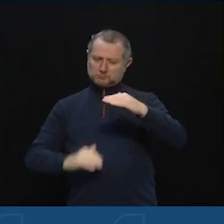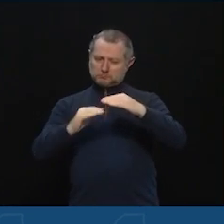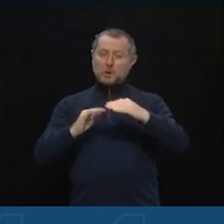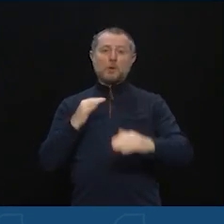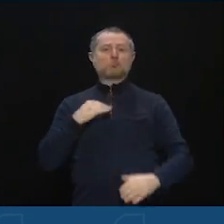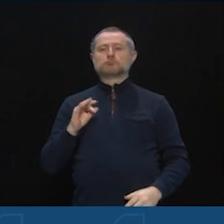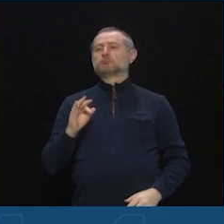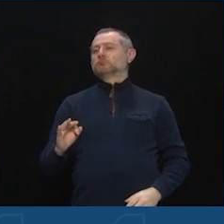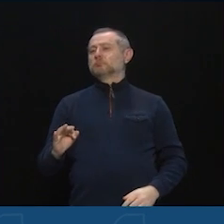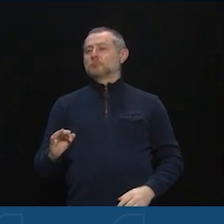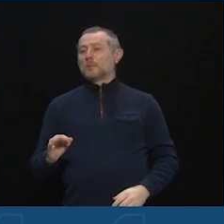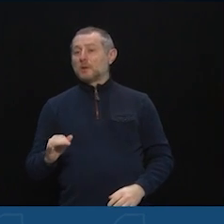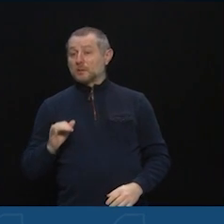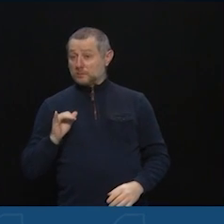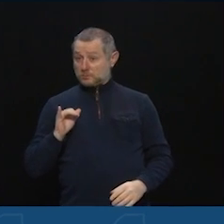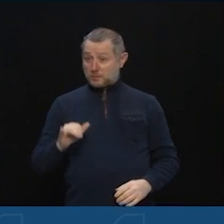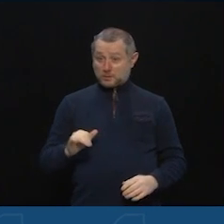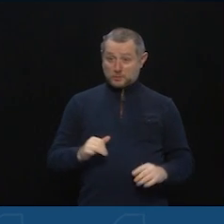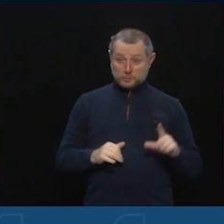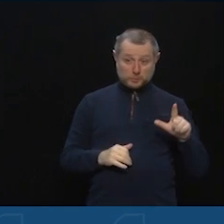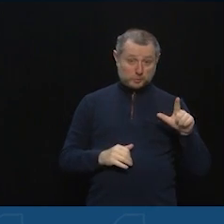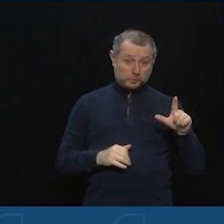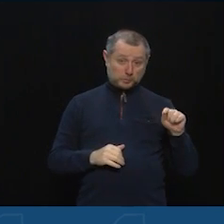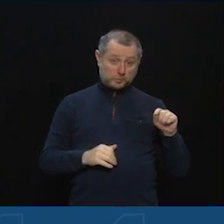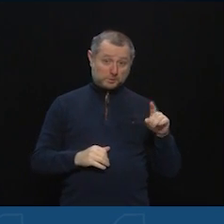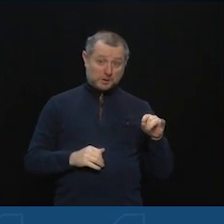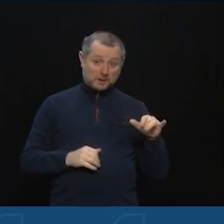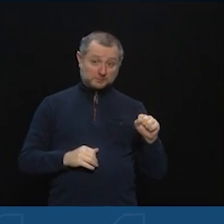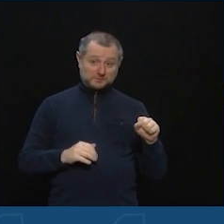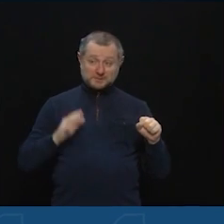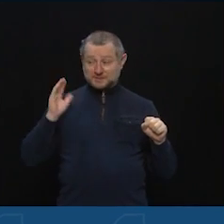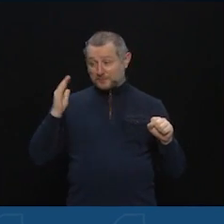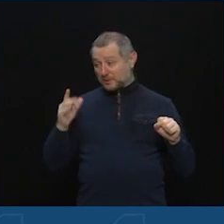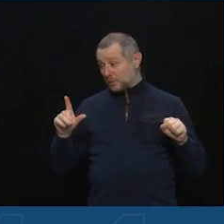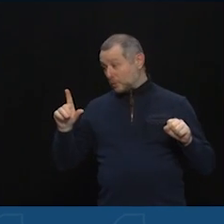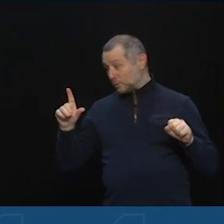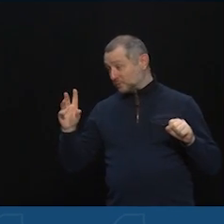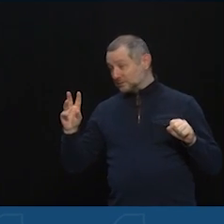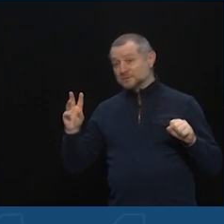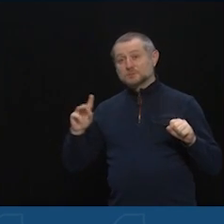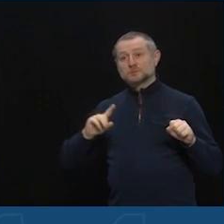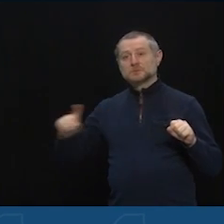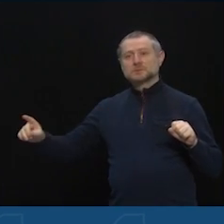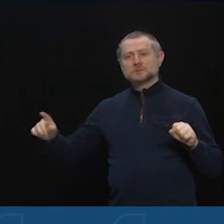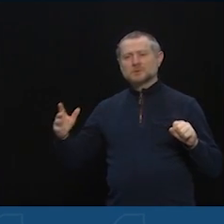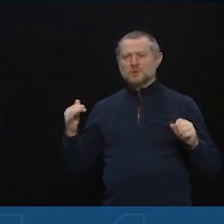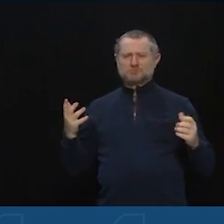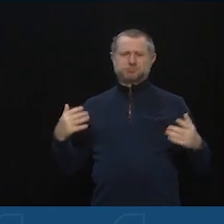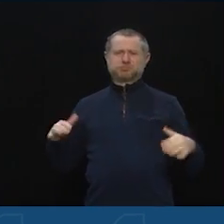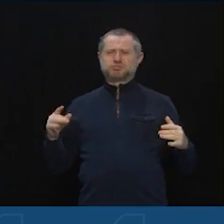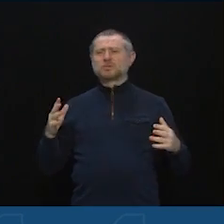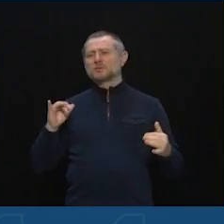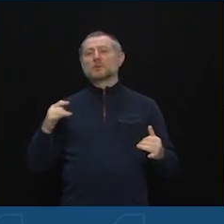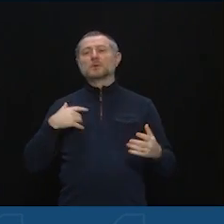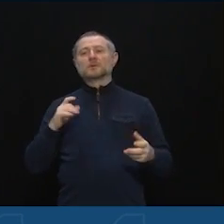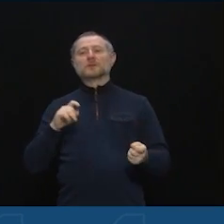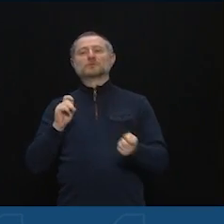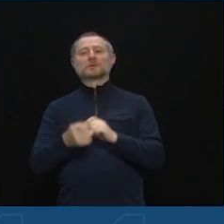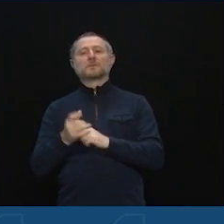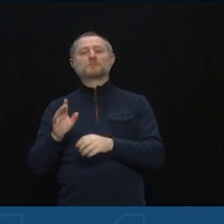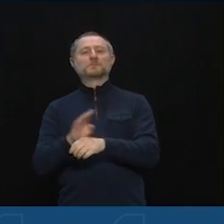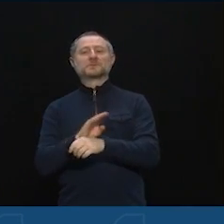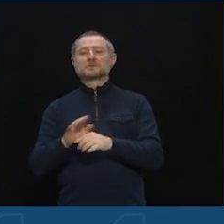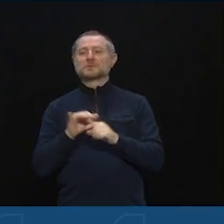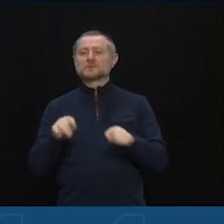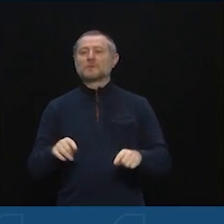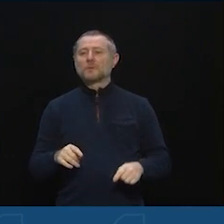the alternative is 26 weeks, that's just a remarkable difference, and it's certainly going to change the business prospects of the